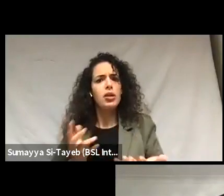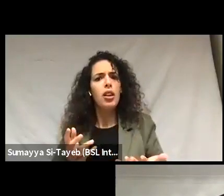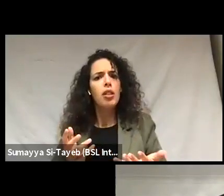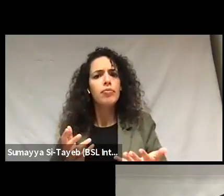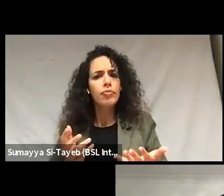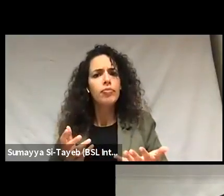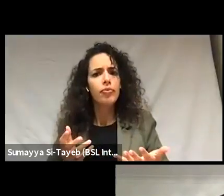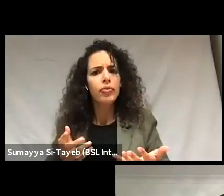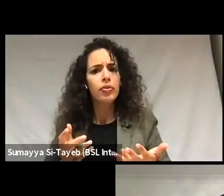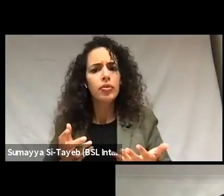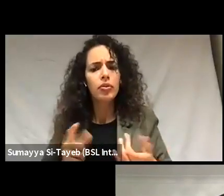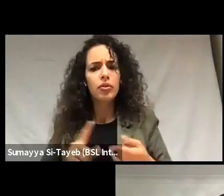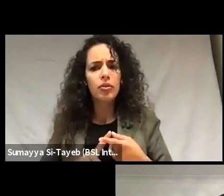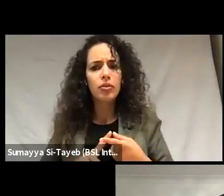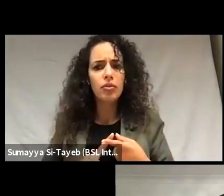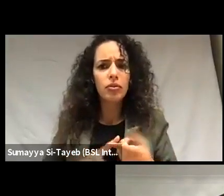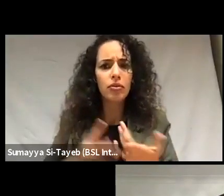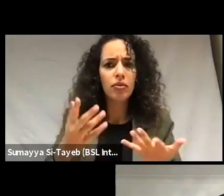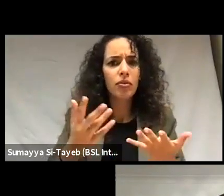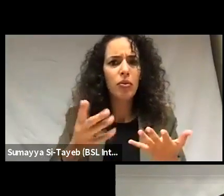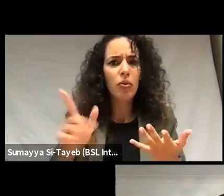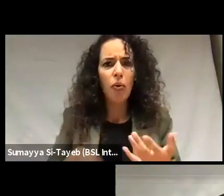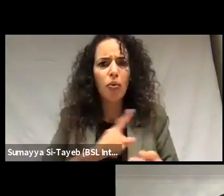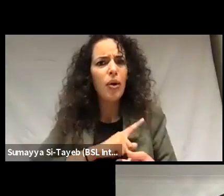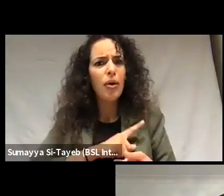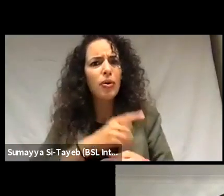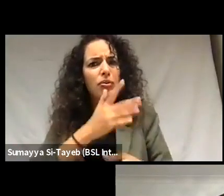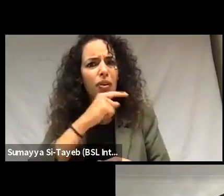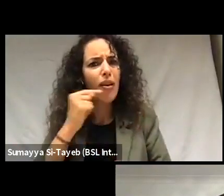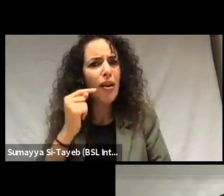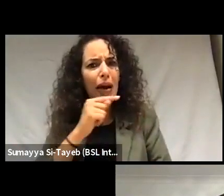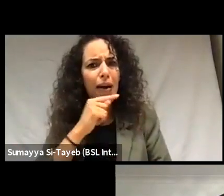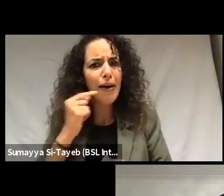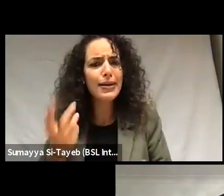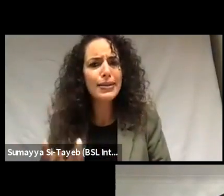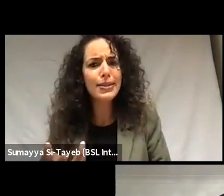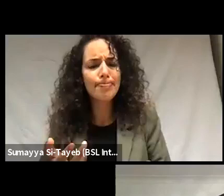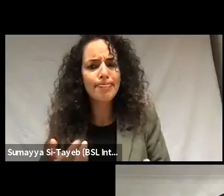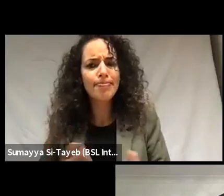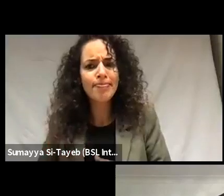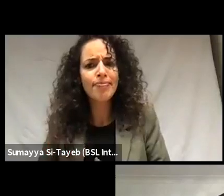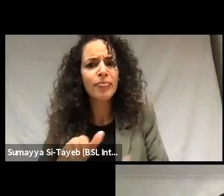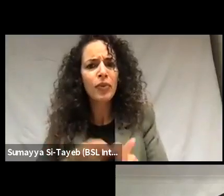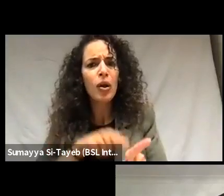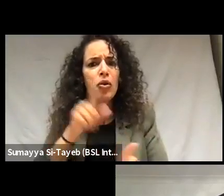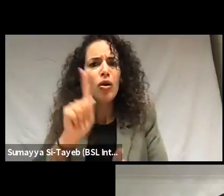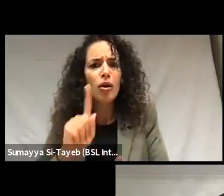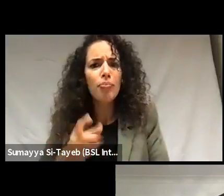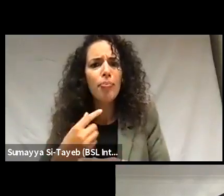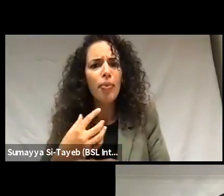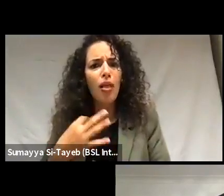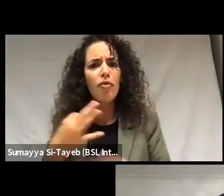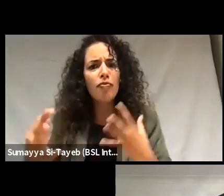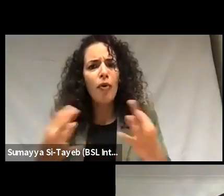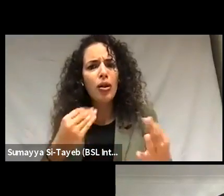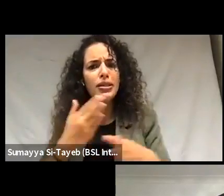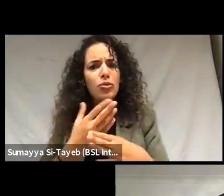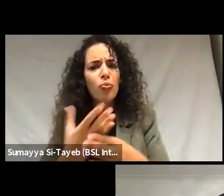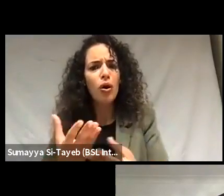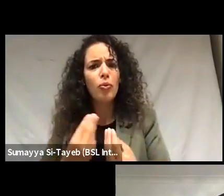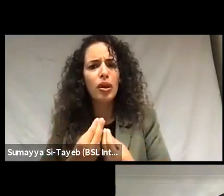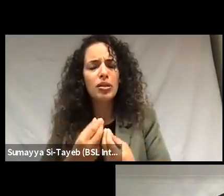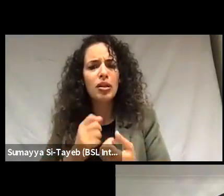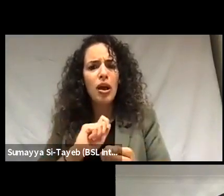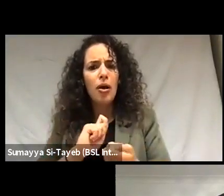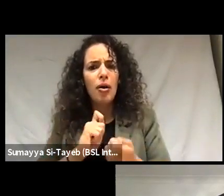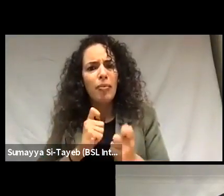organisation, and based on lies. The young people, the volunteers that were working with us, they also became a bit